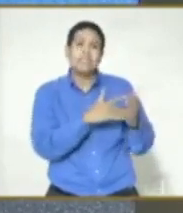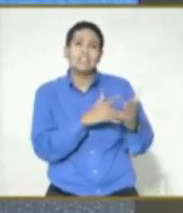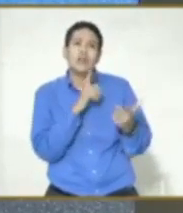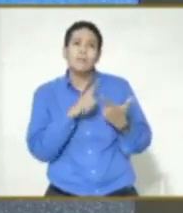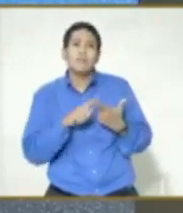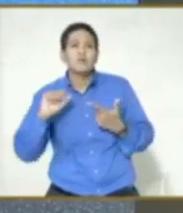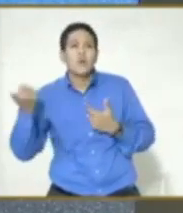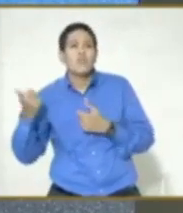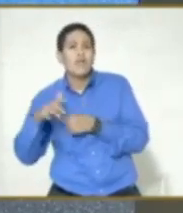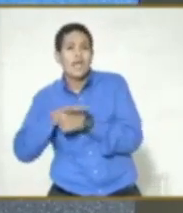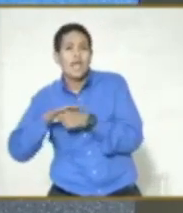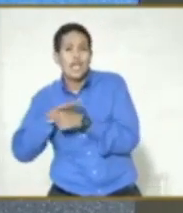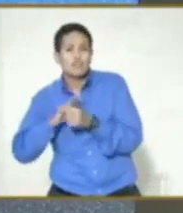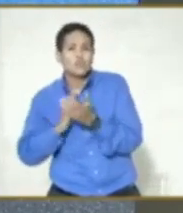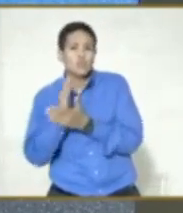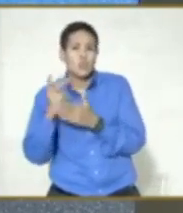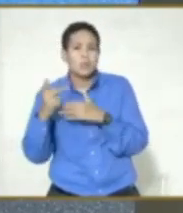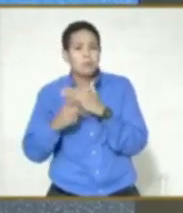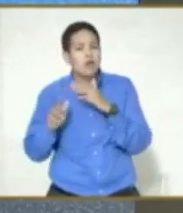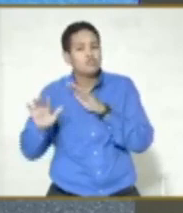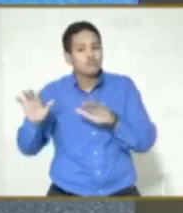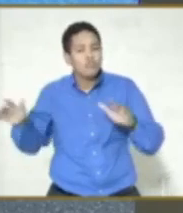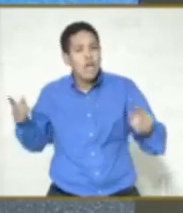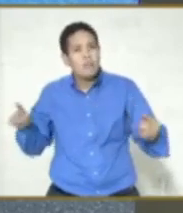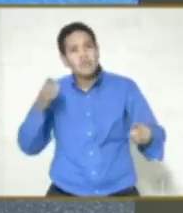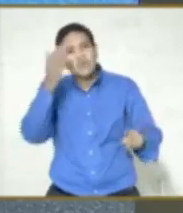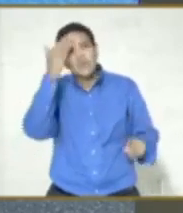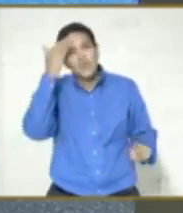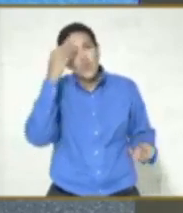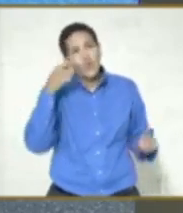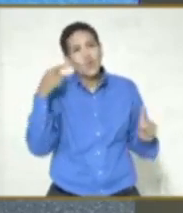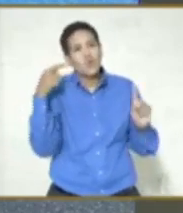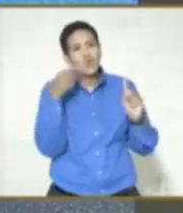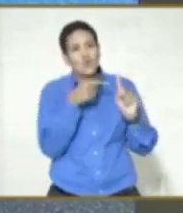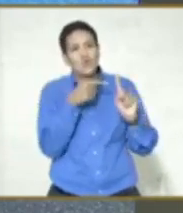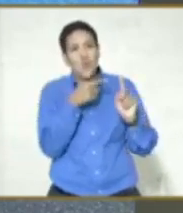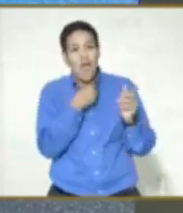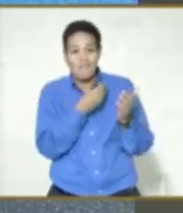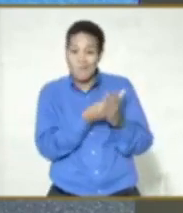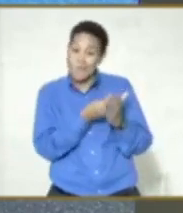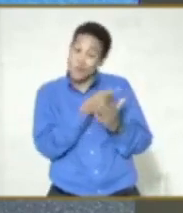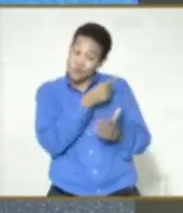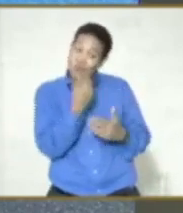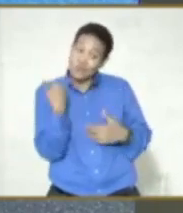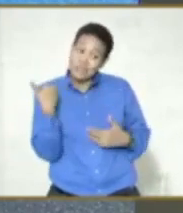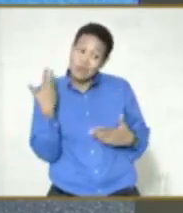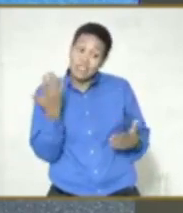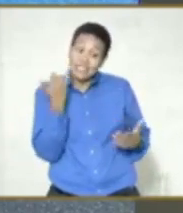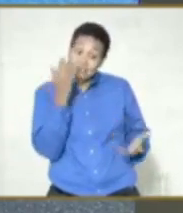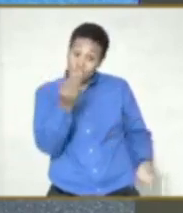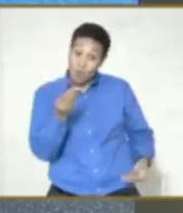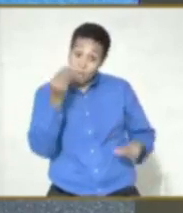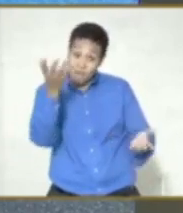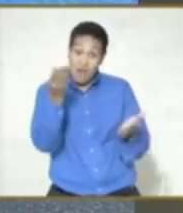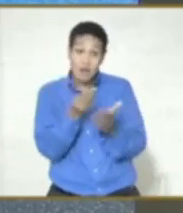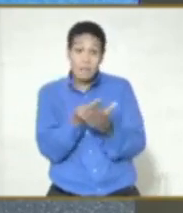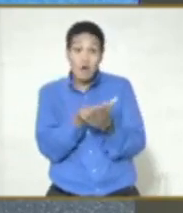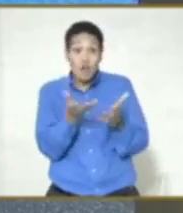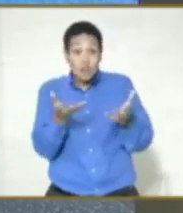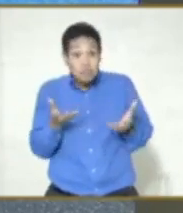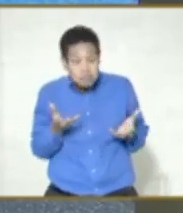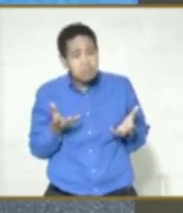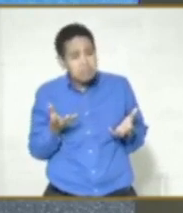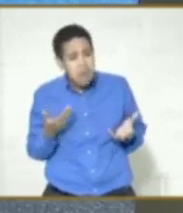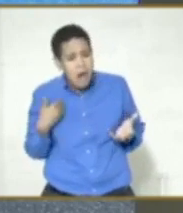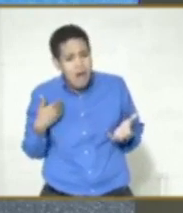other areas throughout the parish. As you know, you are the man that holds the purse strings. So once you provide the funding, Minister, and you have